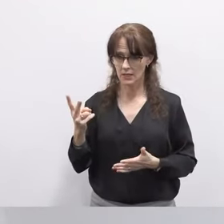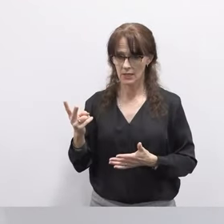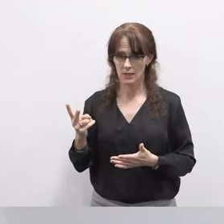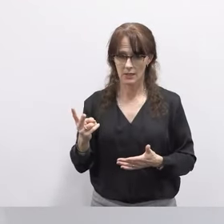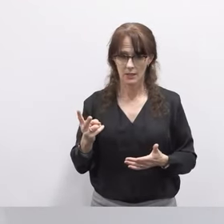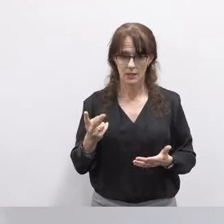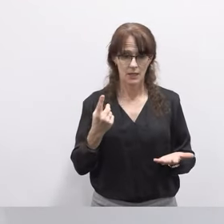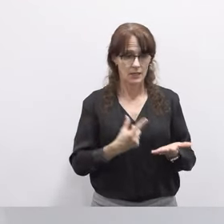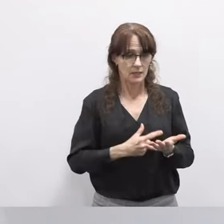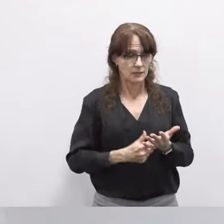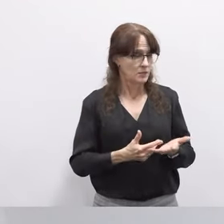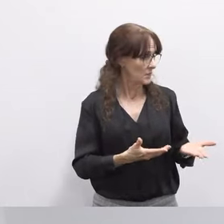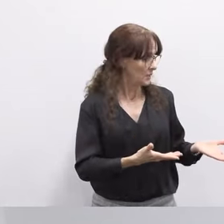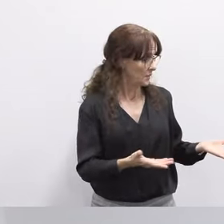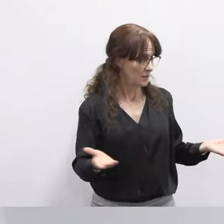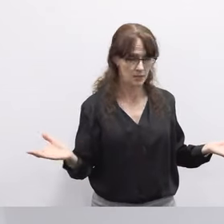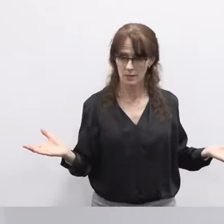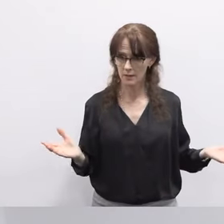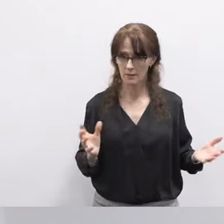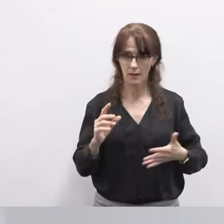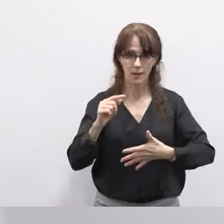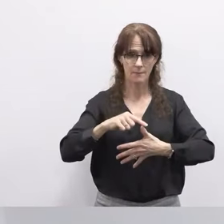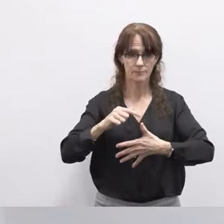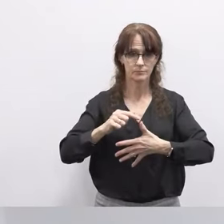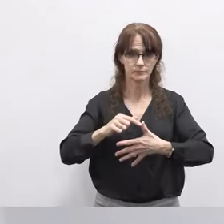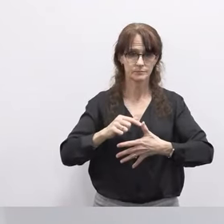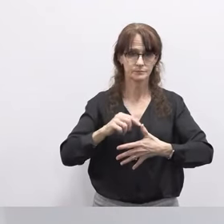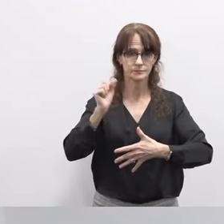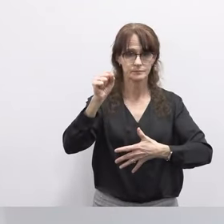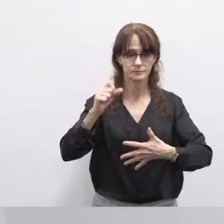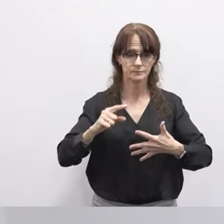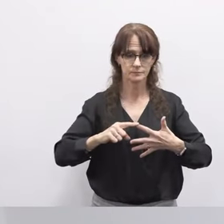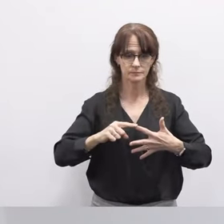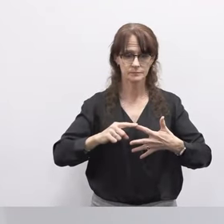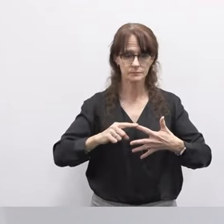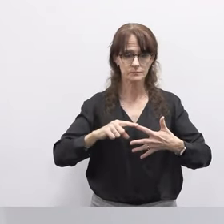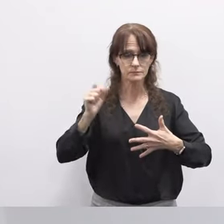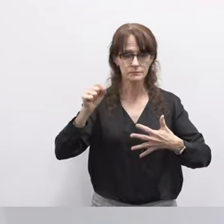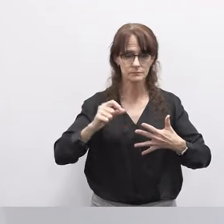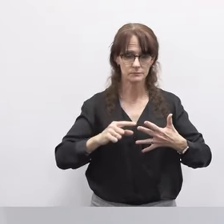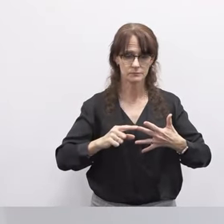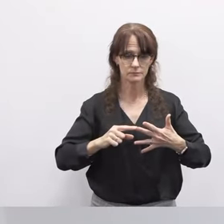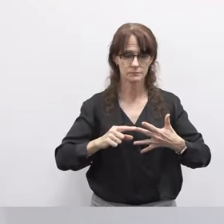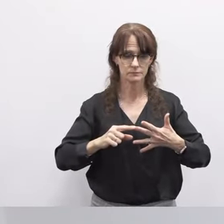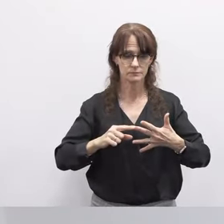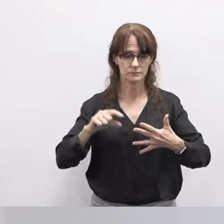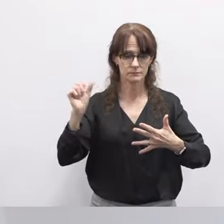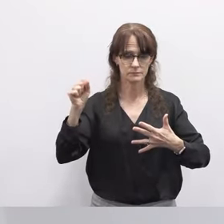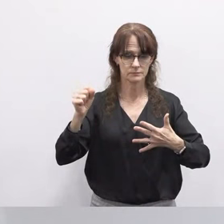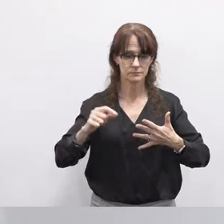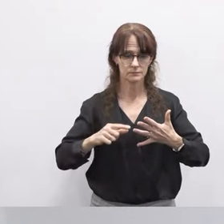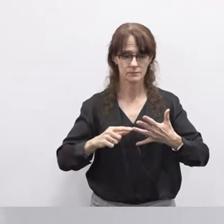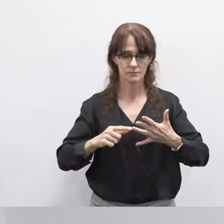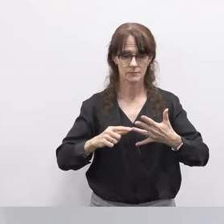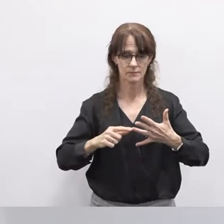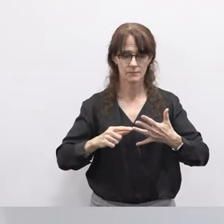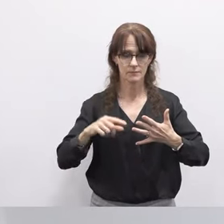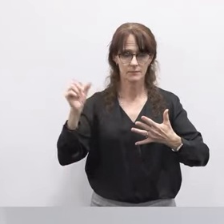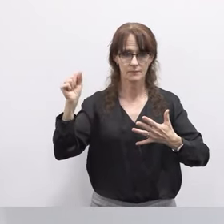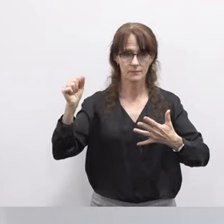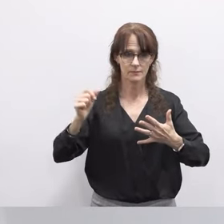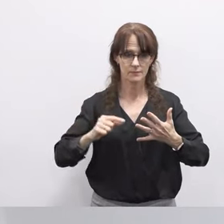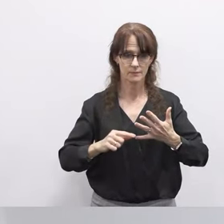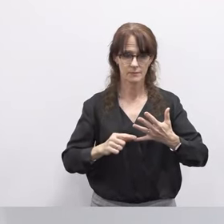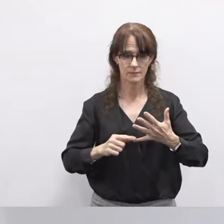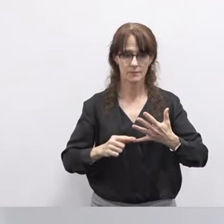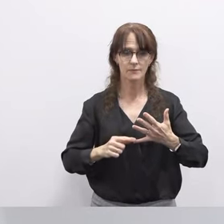Any further discussion? Mr. Miller, how do you vote? Aye. Ms. Kerr? Aye. Ms. Craighead? Aye. Mr. Otto?